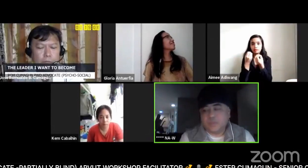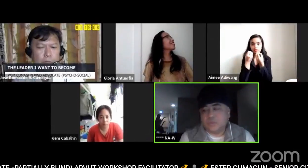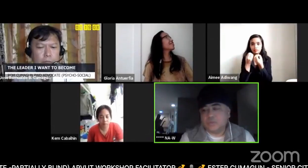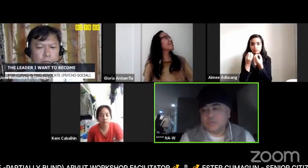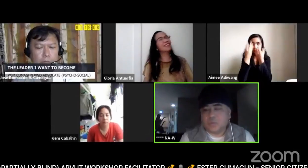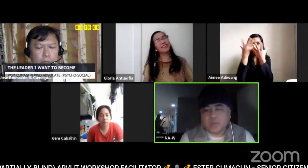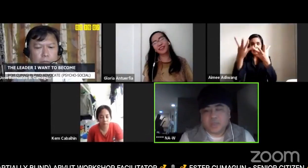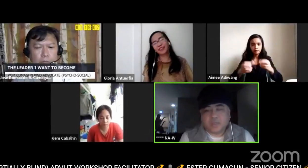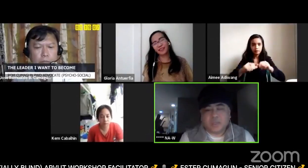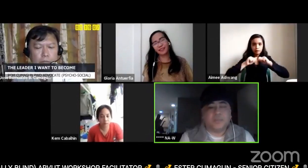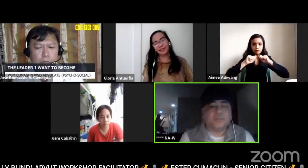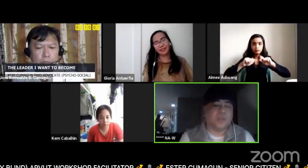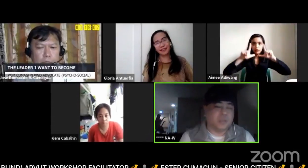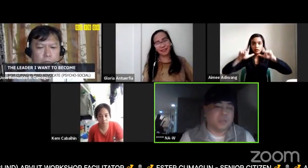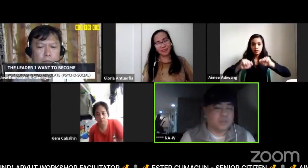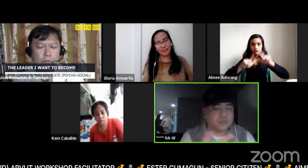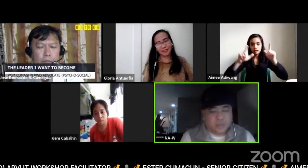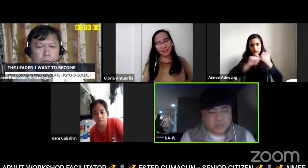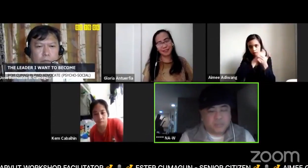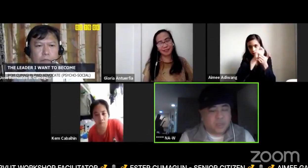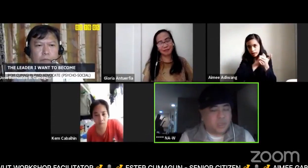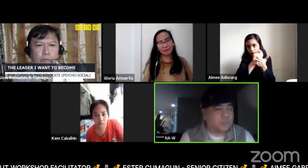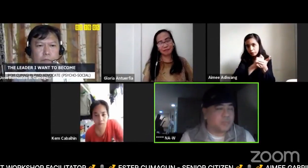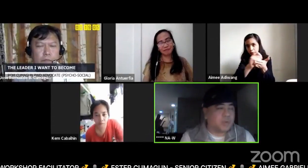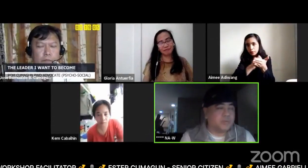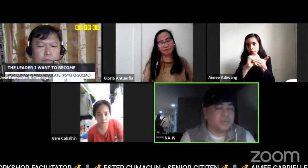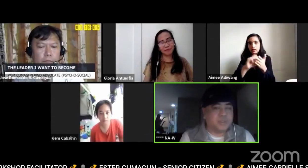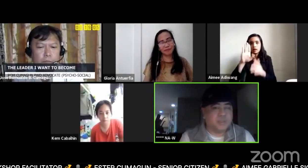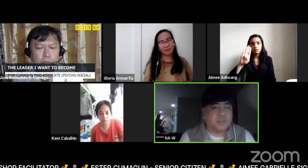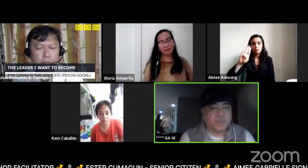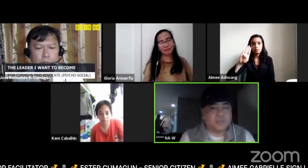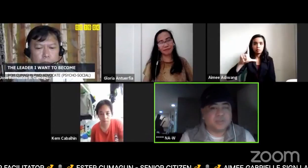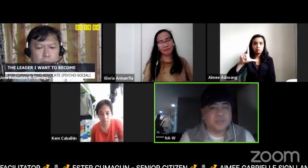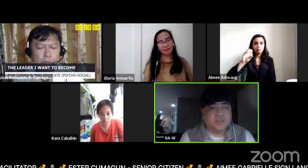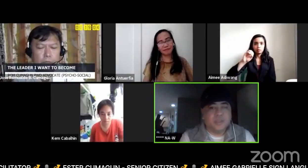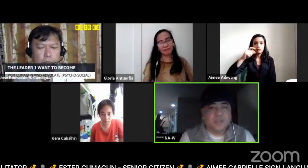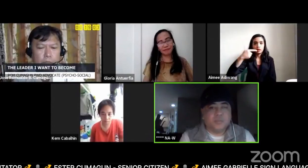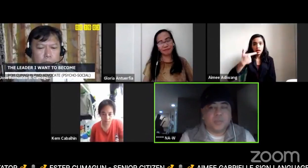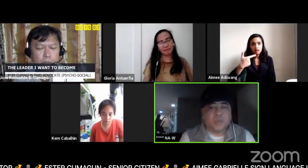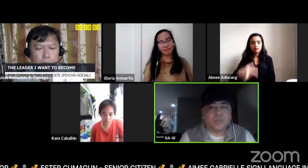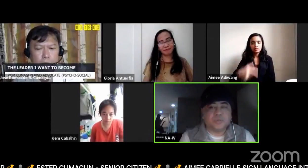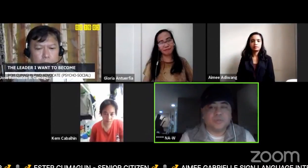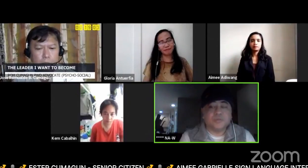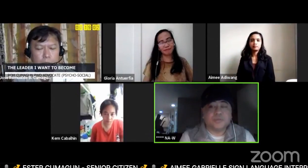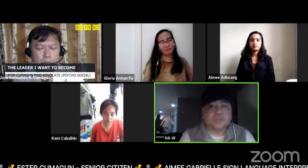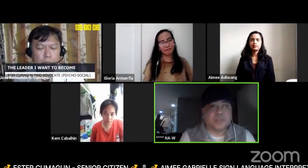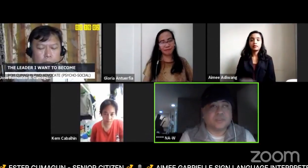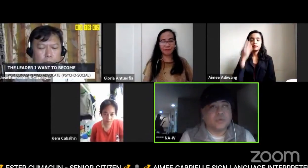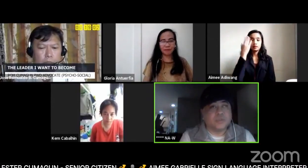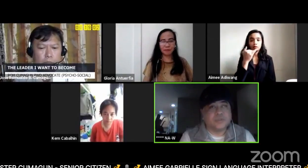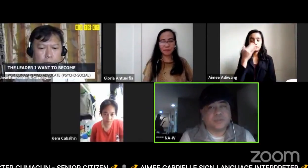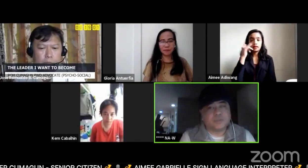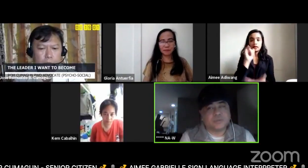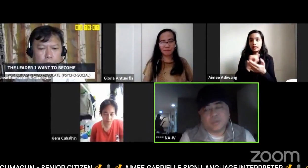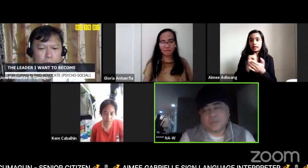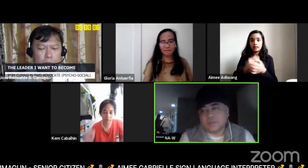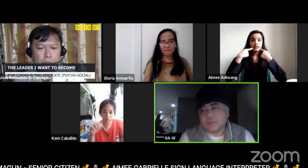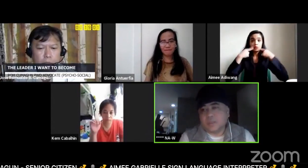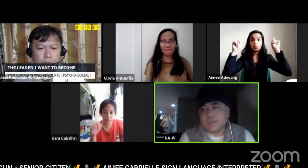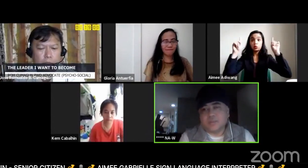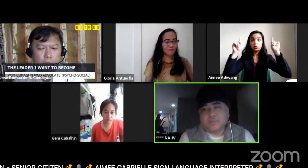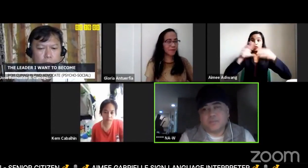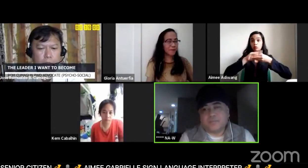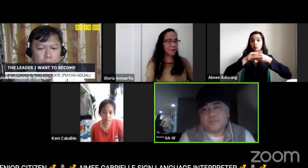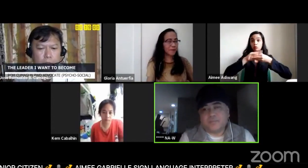video, do a write-up, write a blog, probably. It depends. Because those success stories